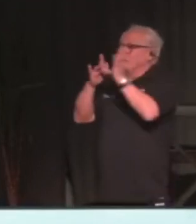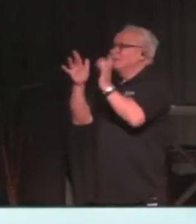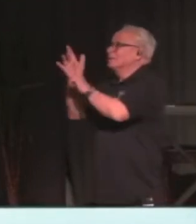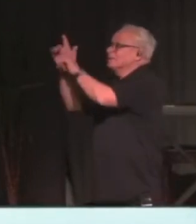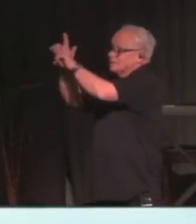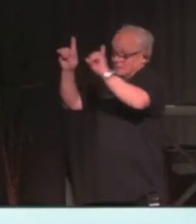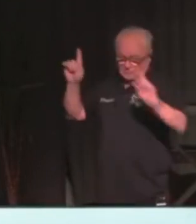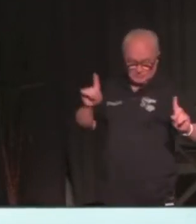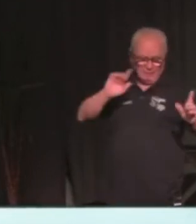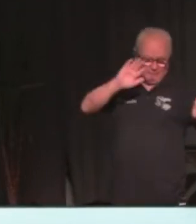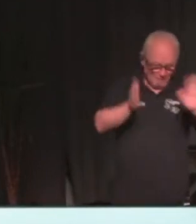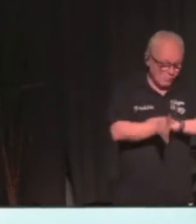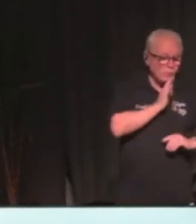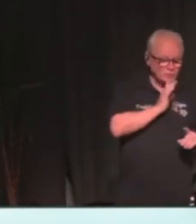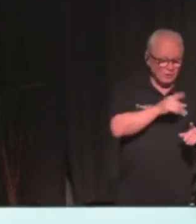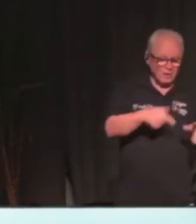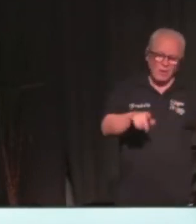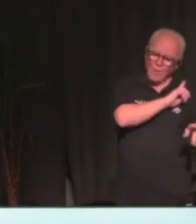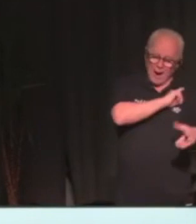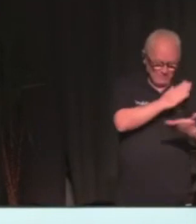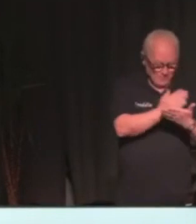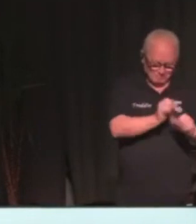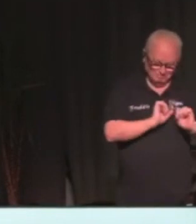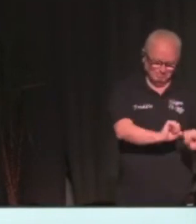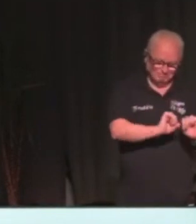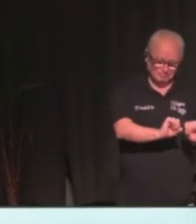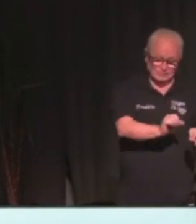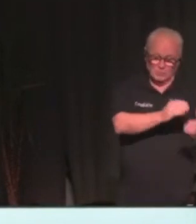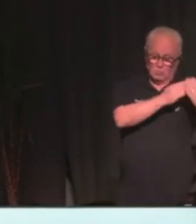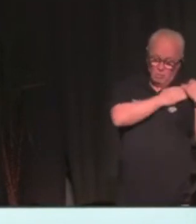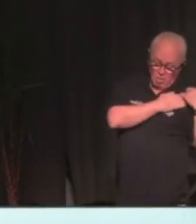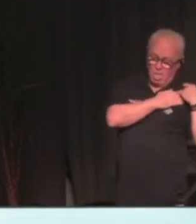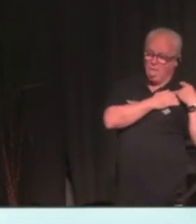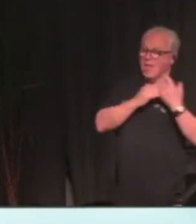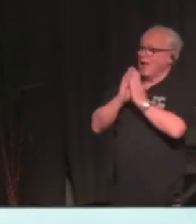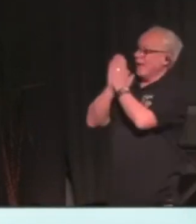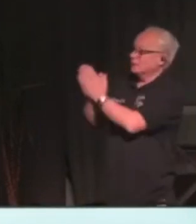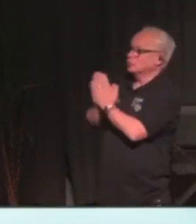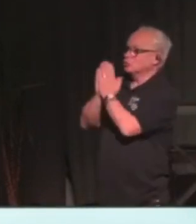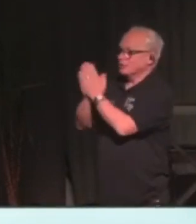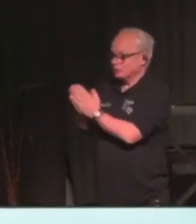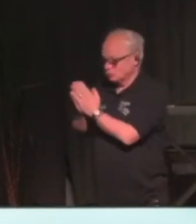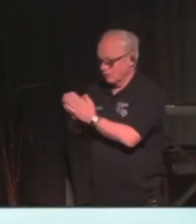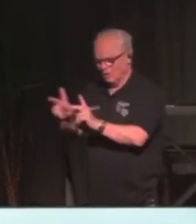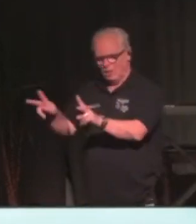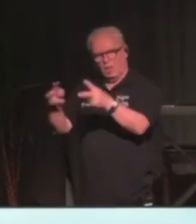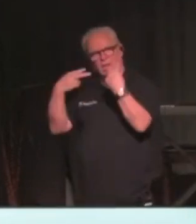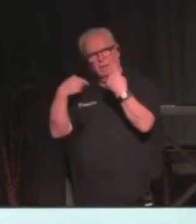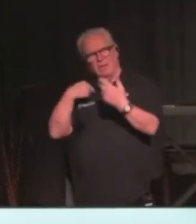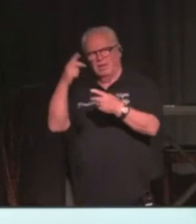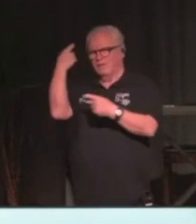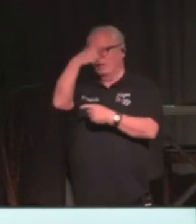be baptized in water as an intercessory role. Okay, now I know you're looking at me like that big glazed look,